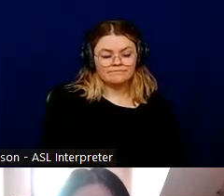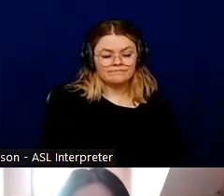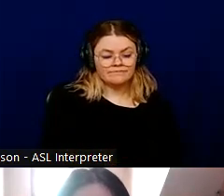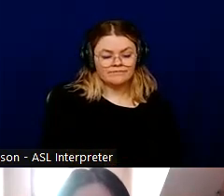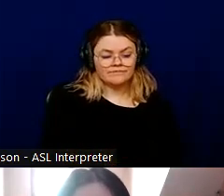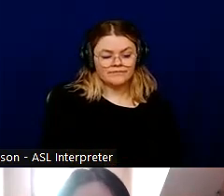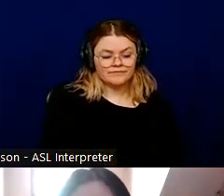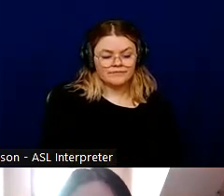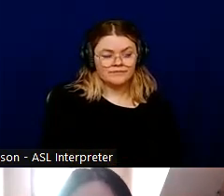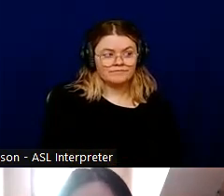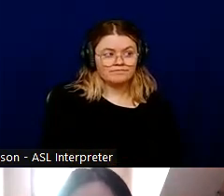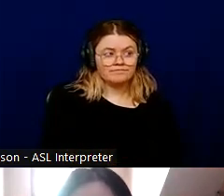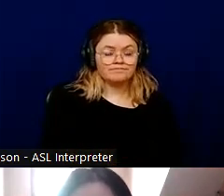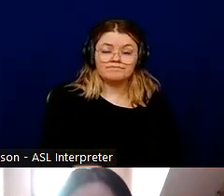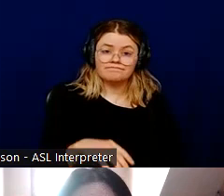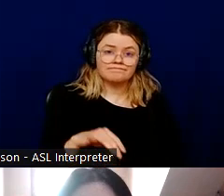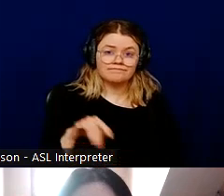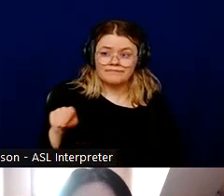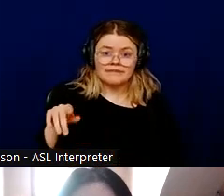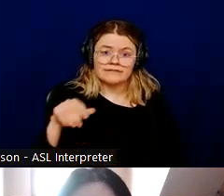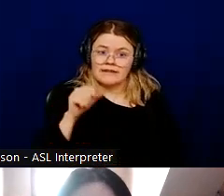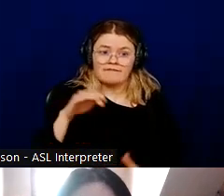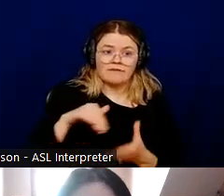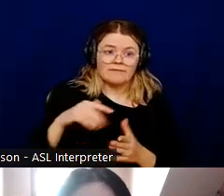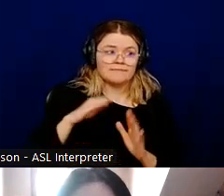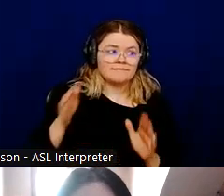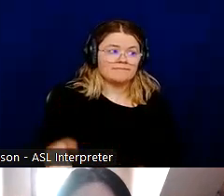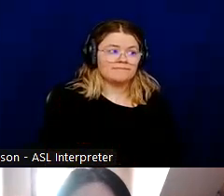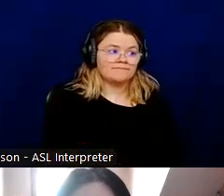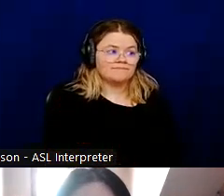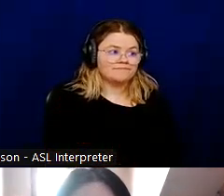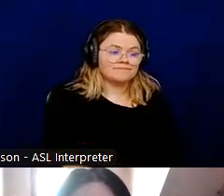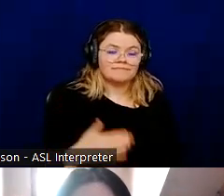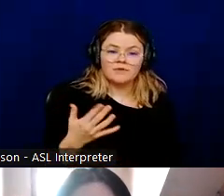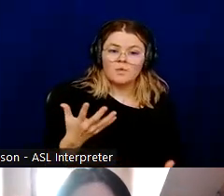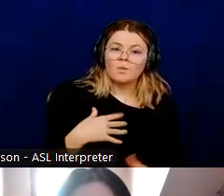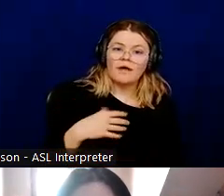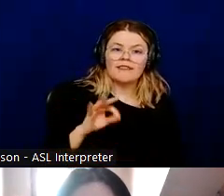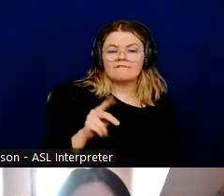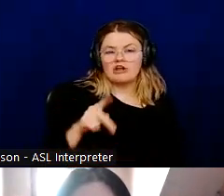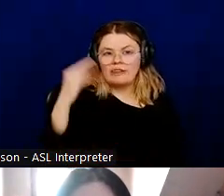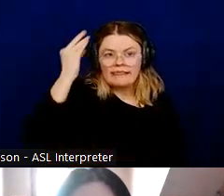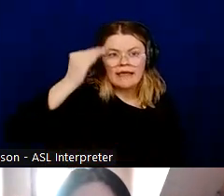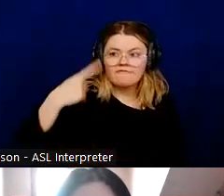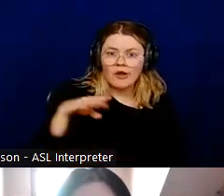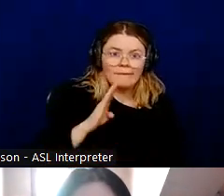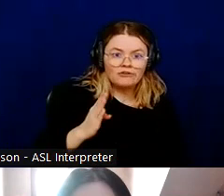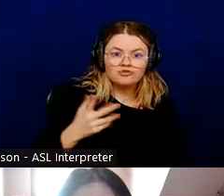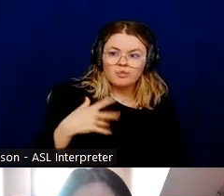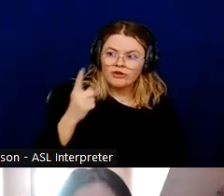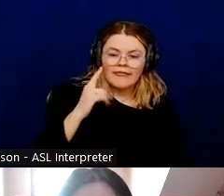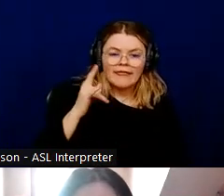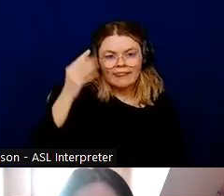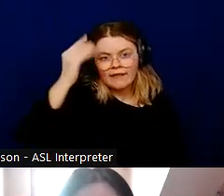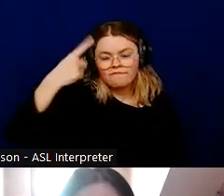And he hasn't. What the fuck are you thinking? Fucking bitch! Think for a fucking second, Alex, for a fucking